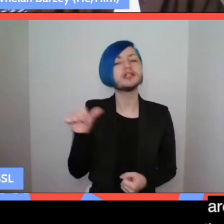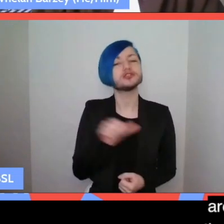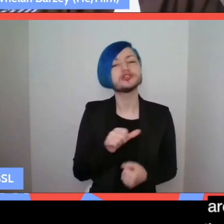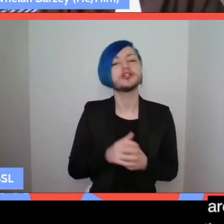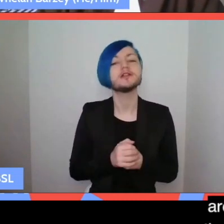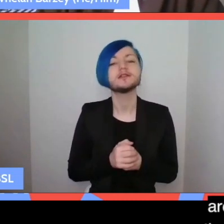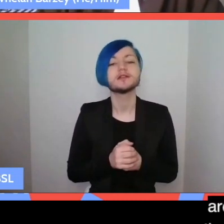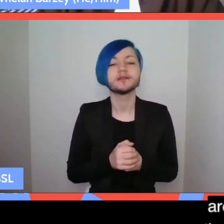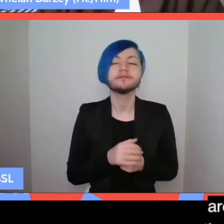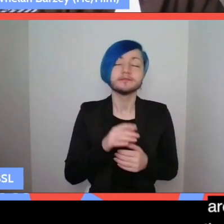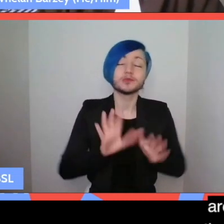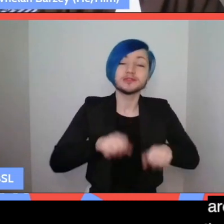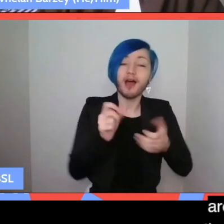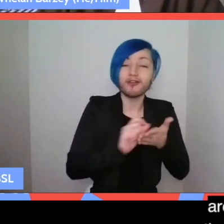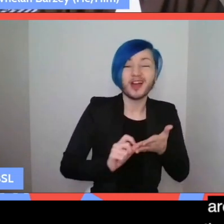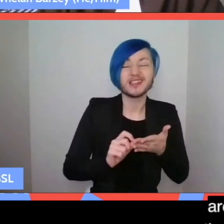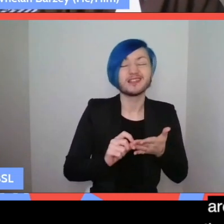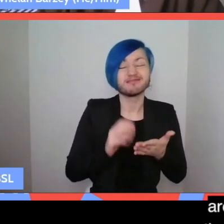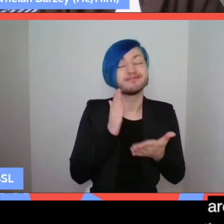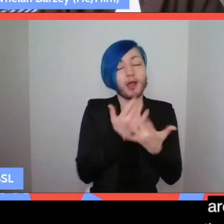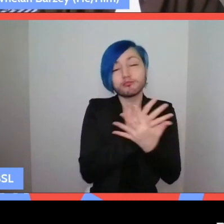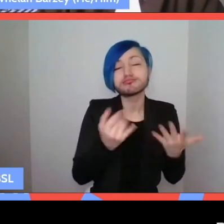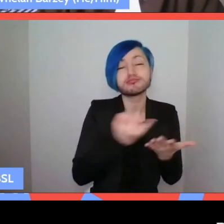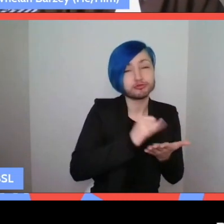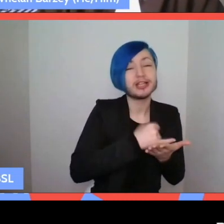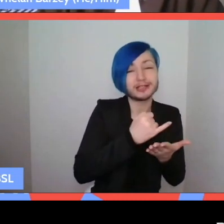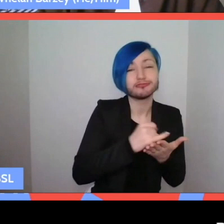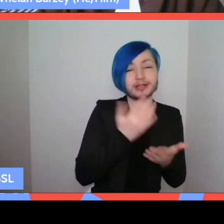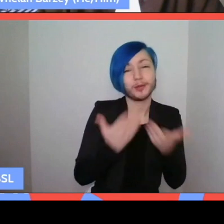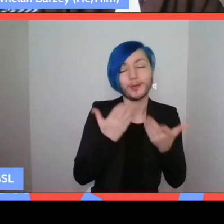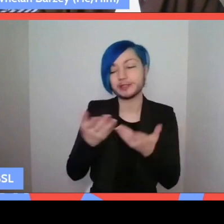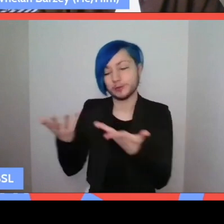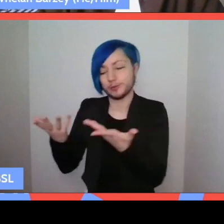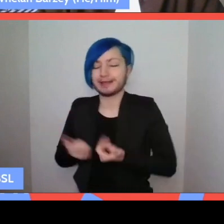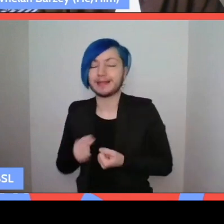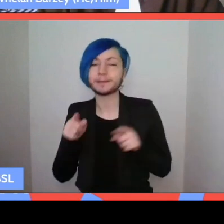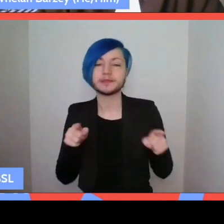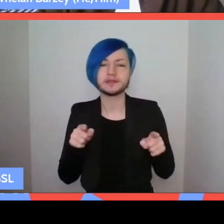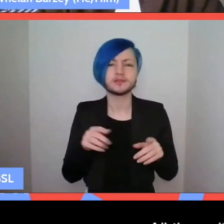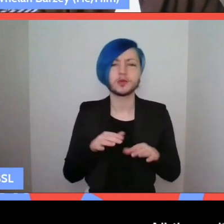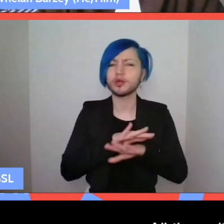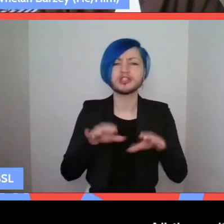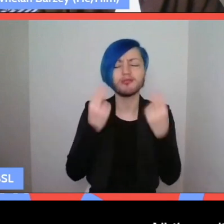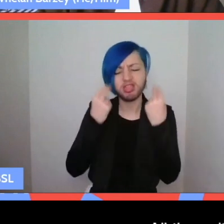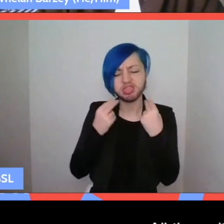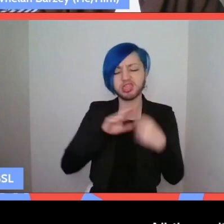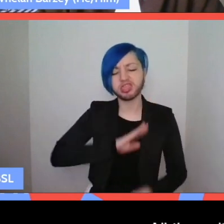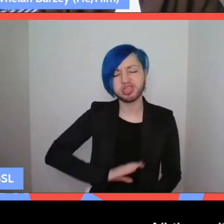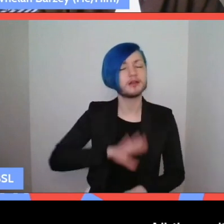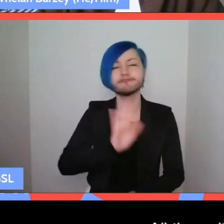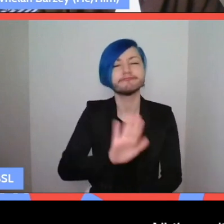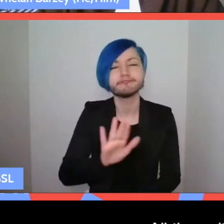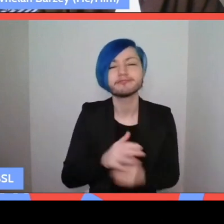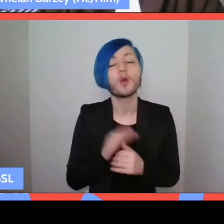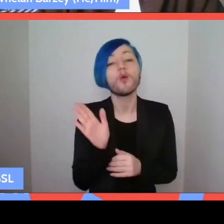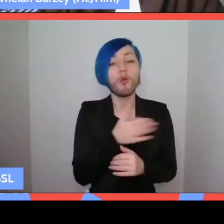far more common than fulfilled commissions. Don't take it personally and don't be discouraged. All the writers you admire have